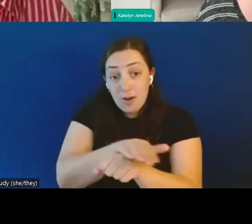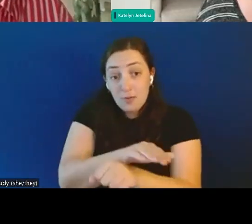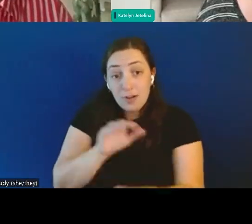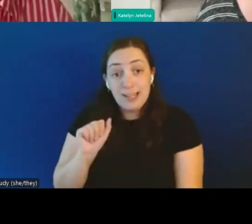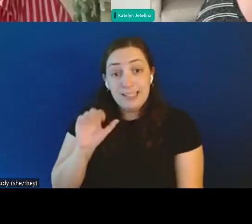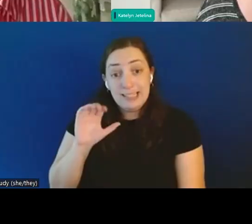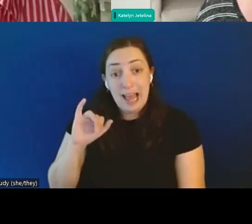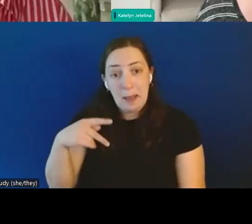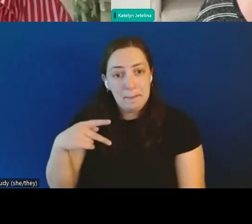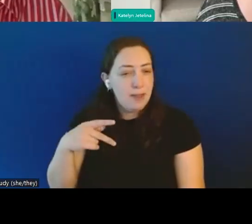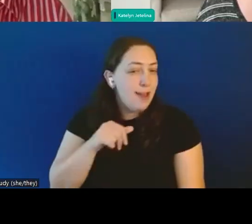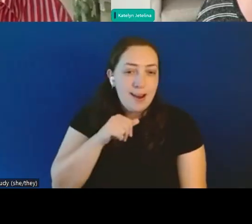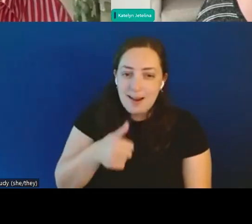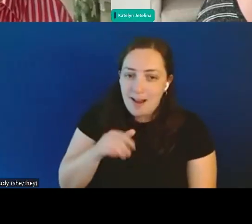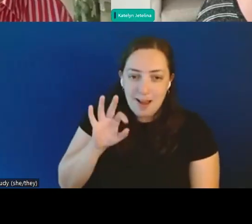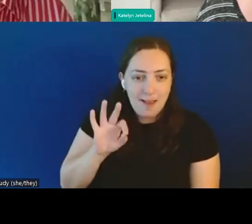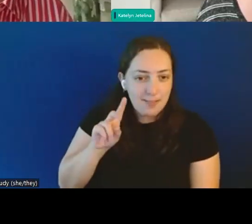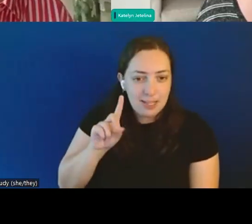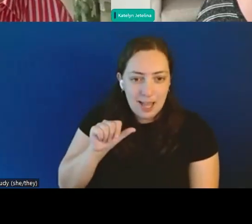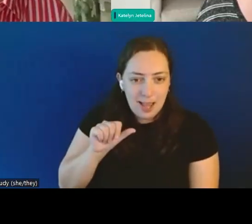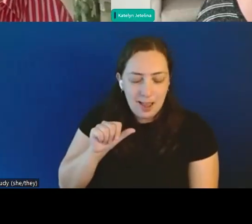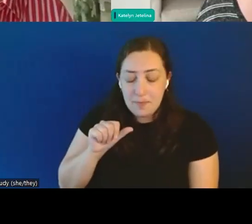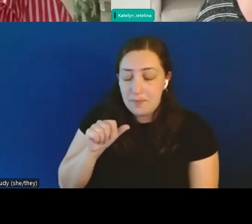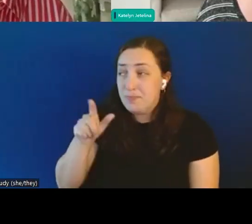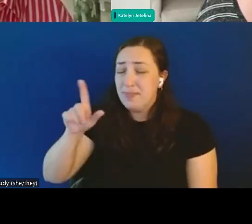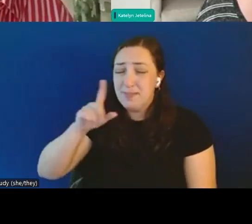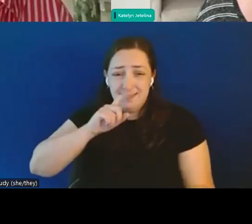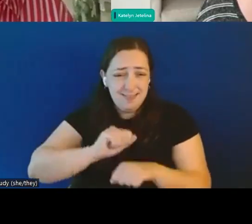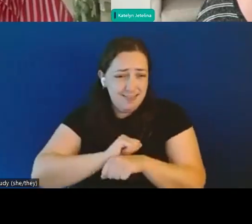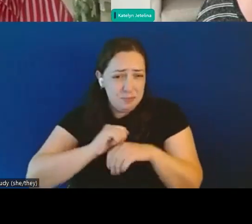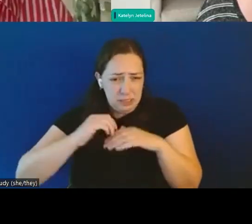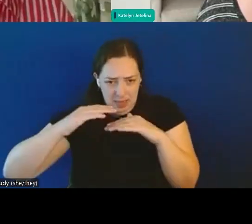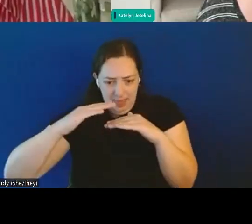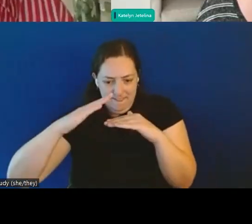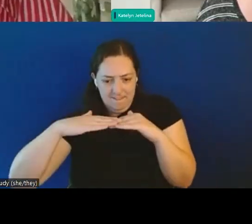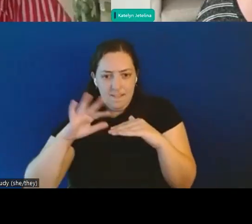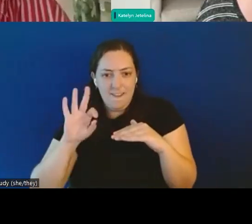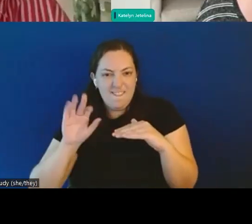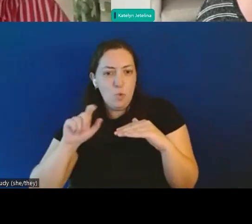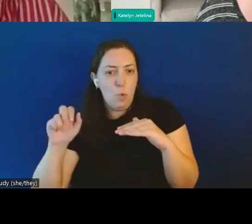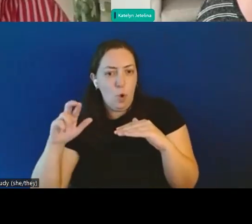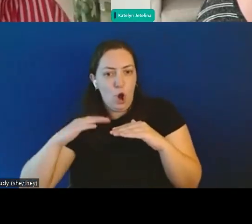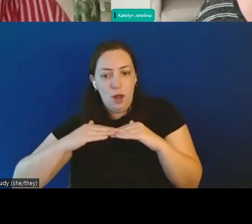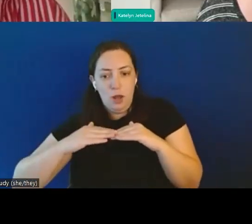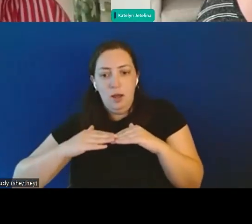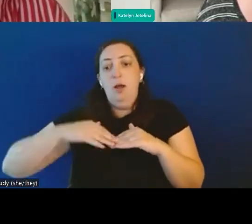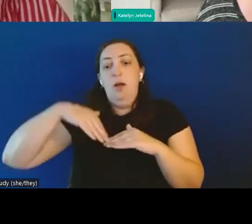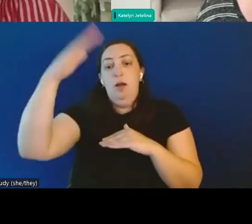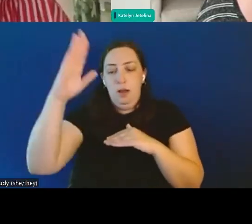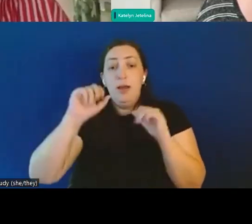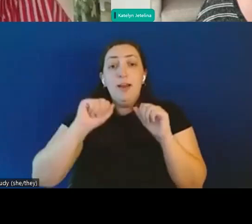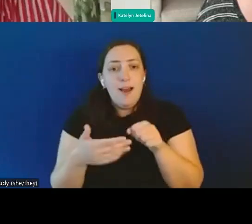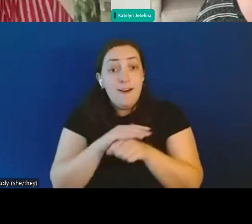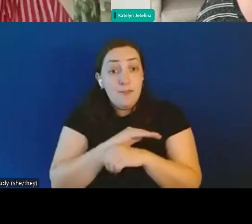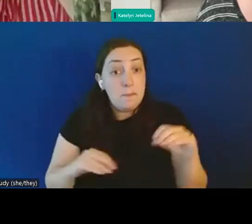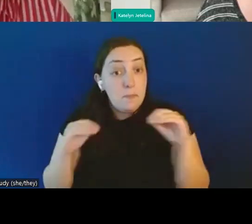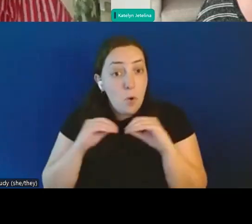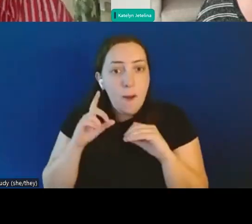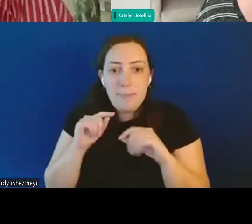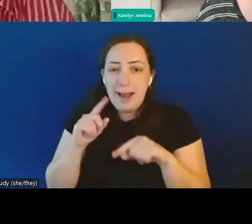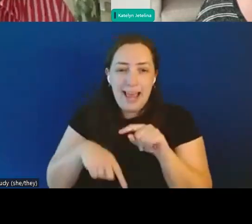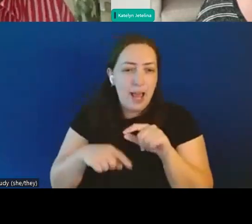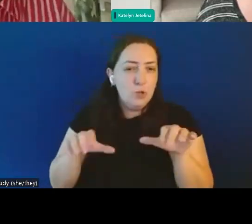not the FDA label, really is that floor for payers, and they can always cover more than what ACIP recommends.